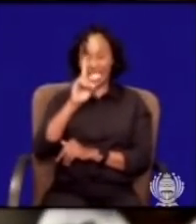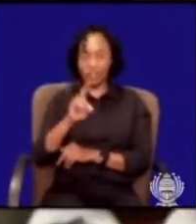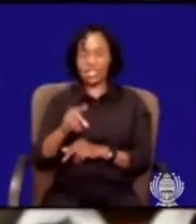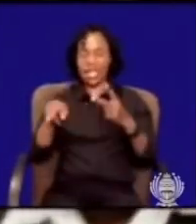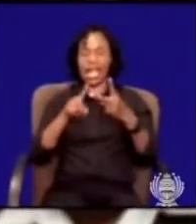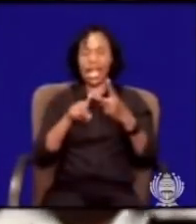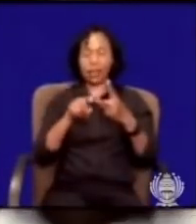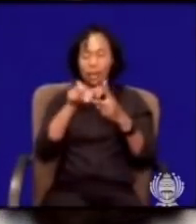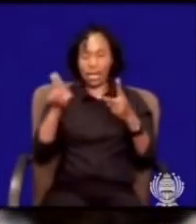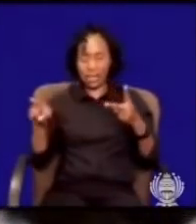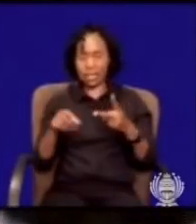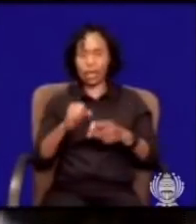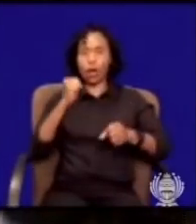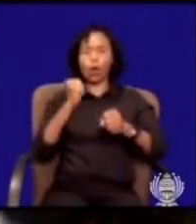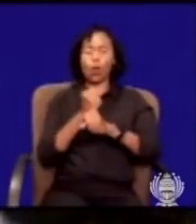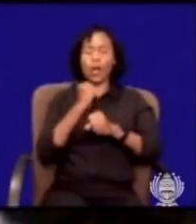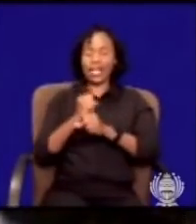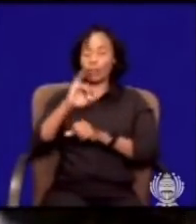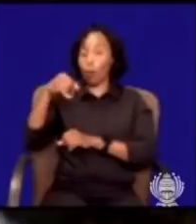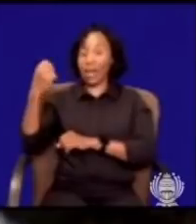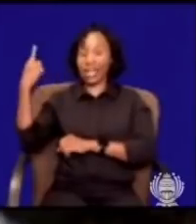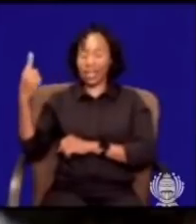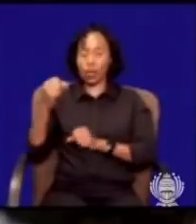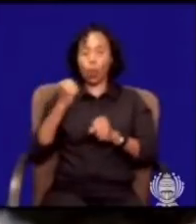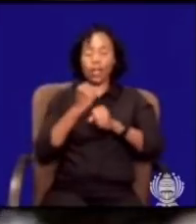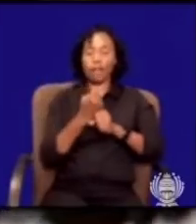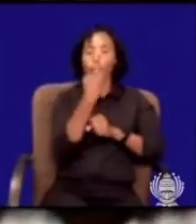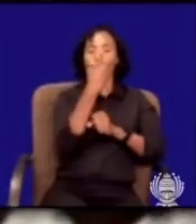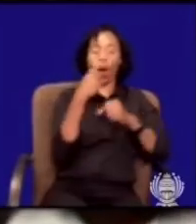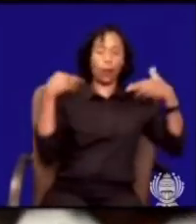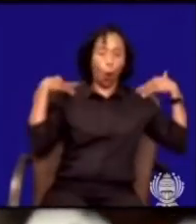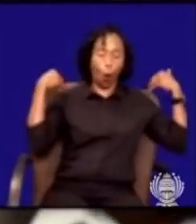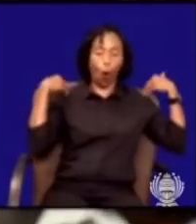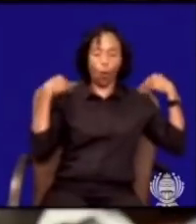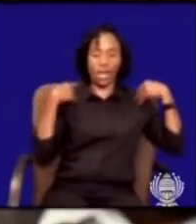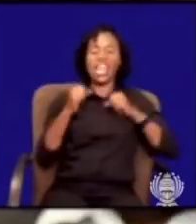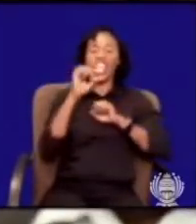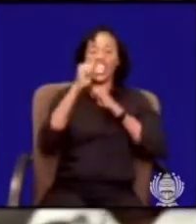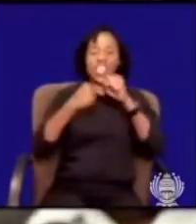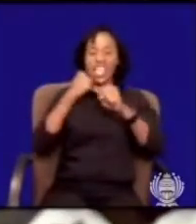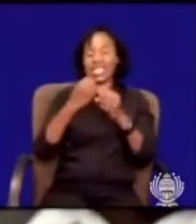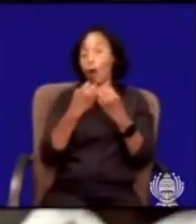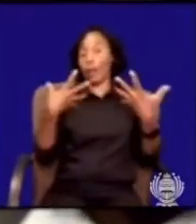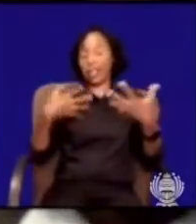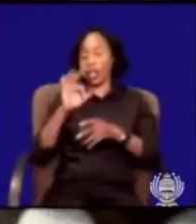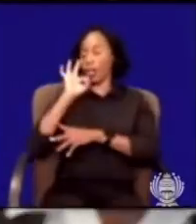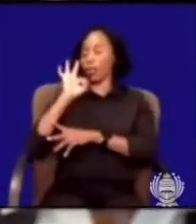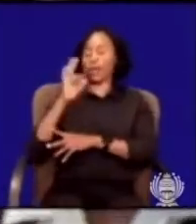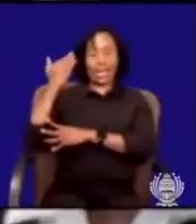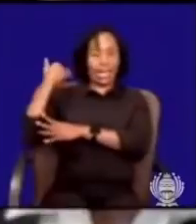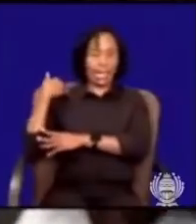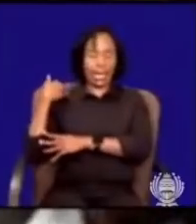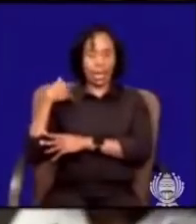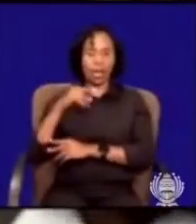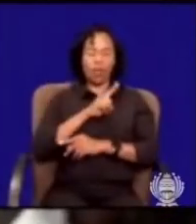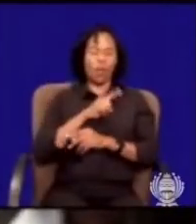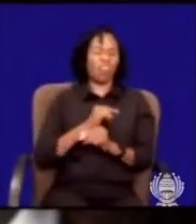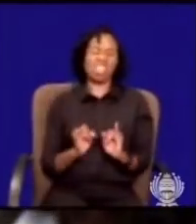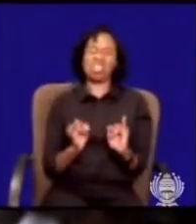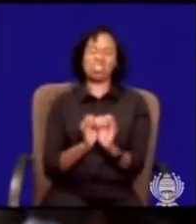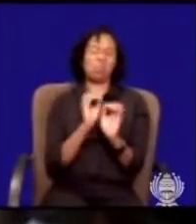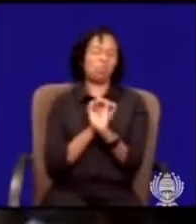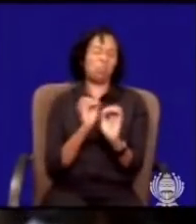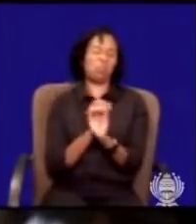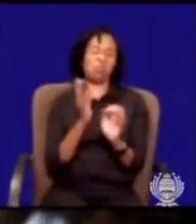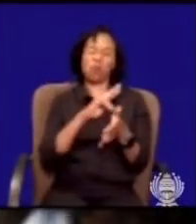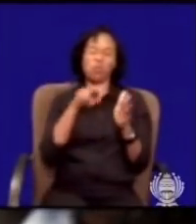been working from one hall for 3 years because there has been a complete lack of urgency by any of the role players to solve